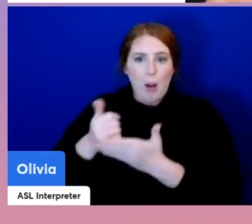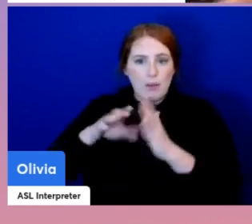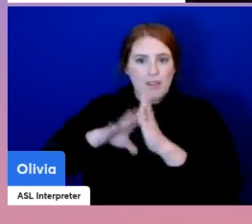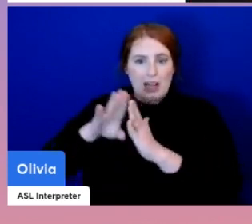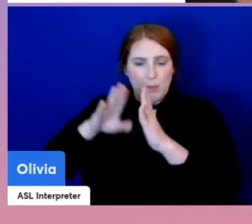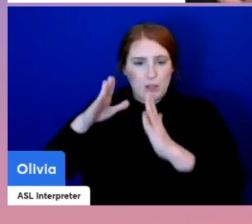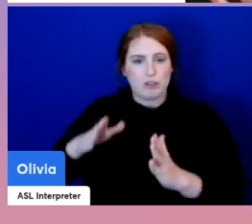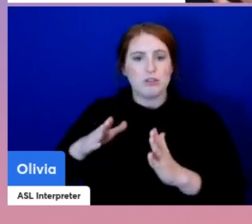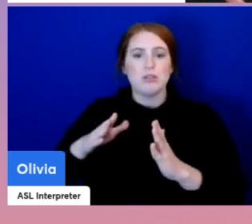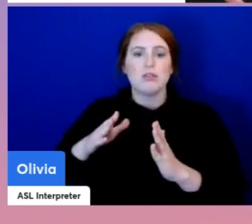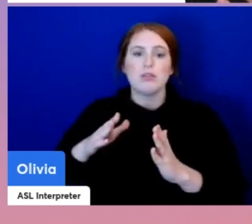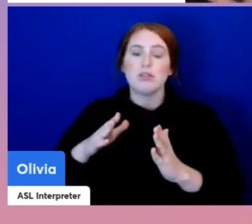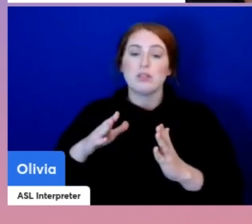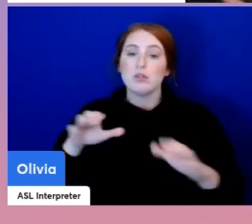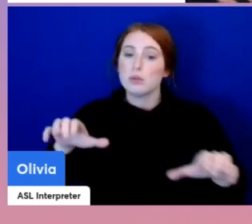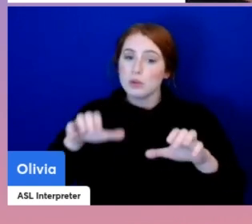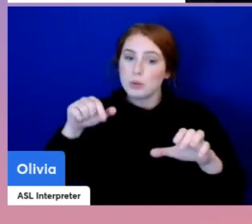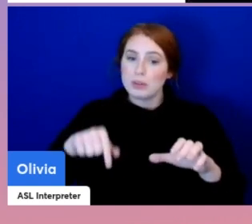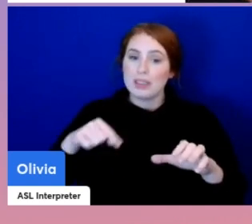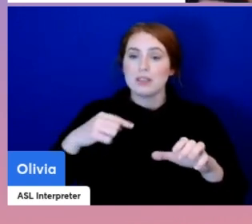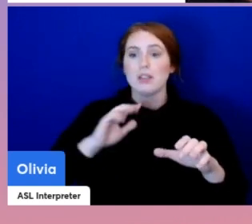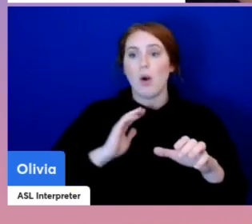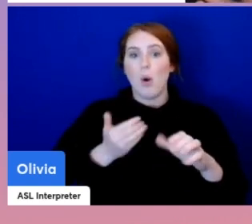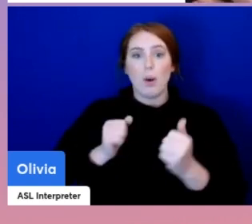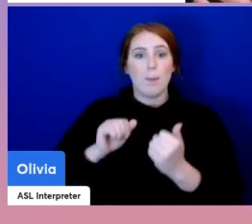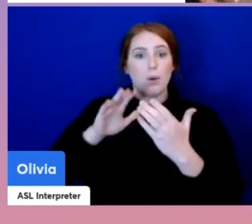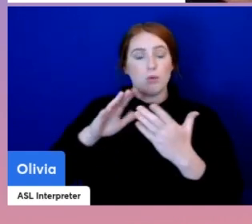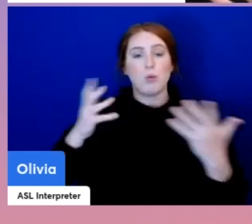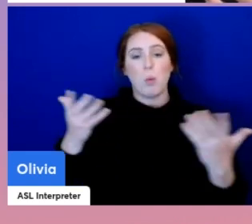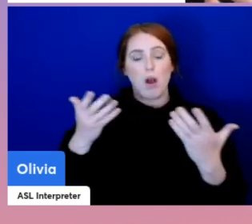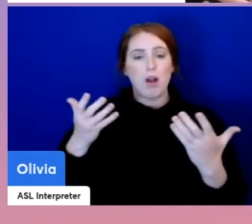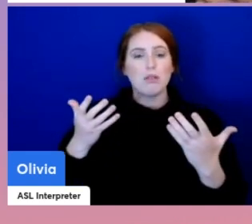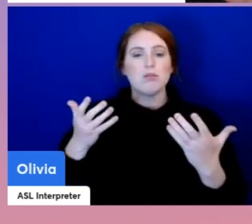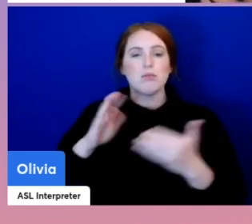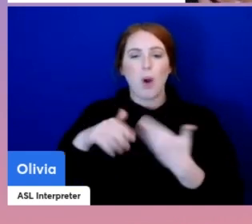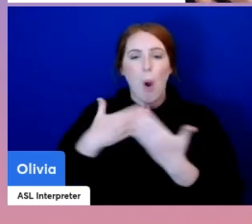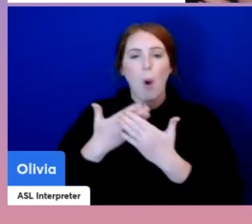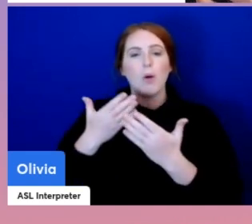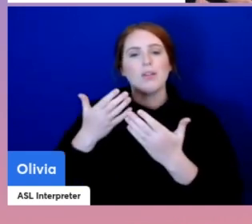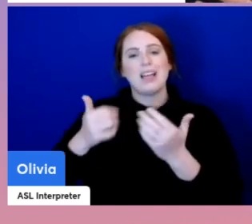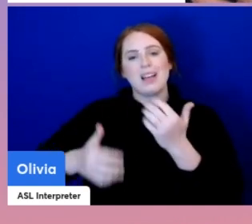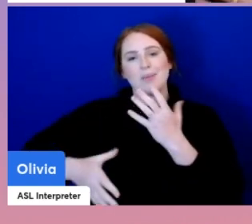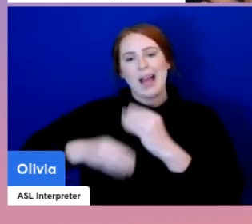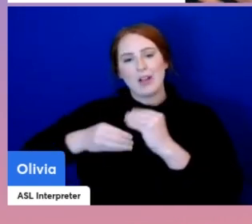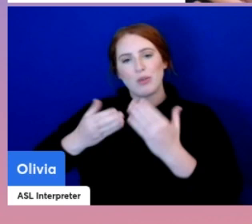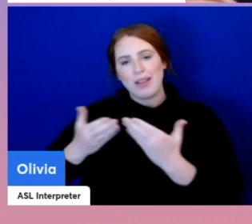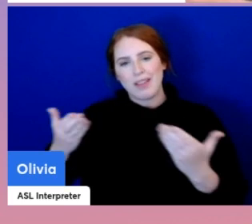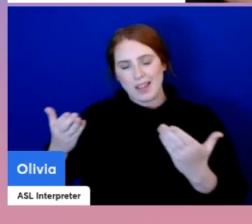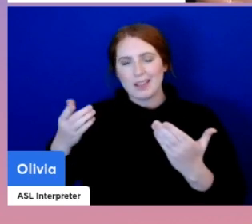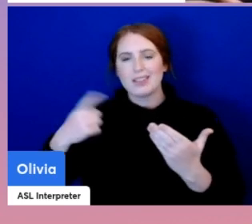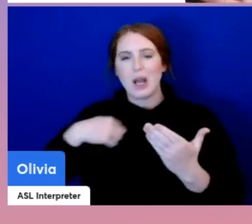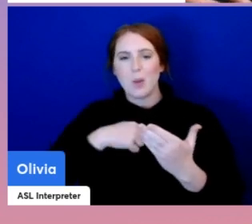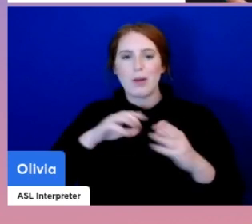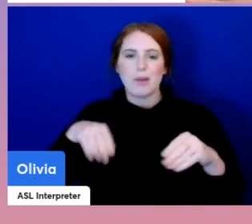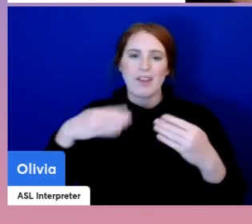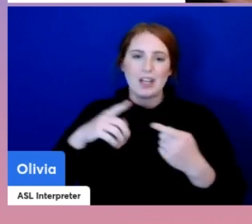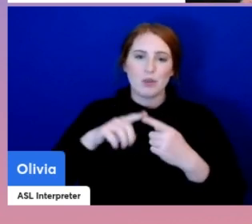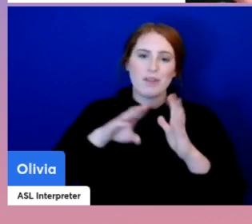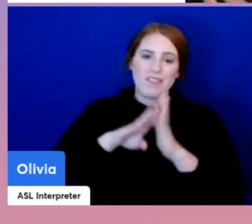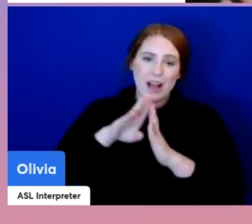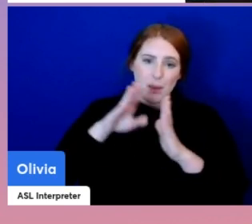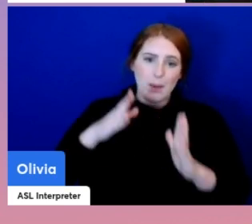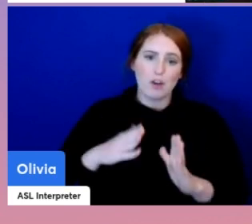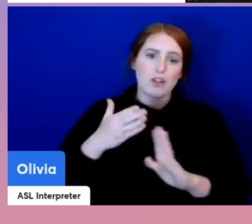this point, the crux of this approach is that all the extra pieces of configuration that we provided developers with originally have now been replaced